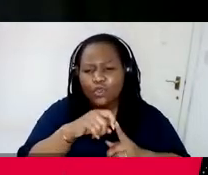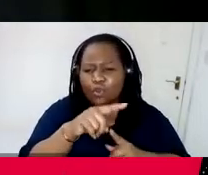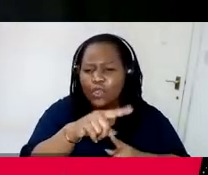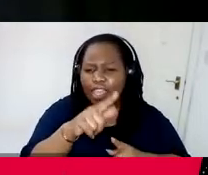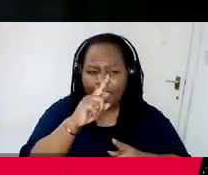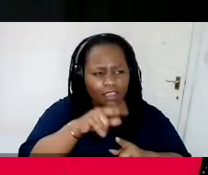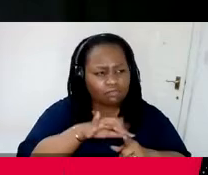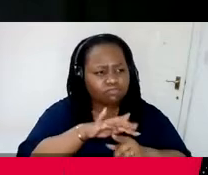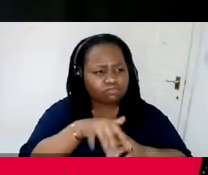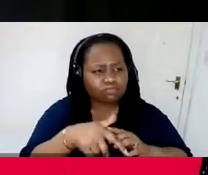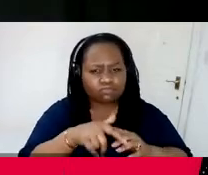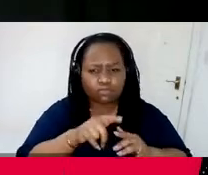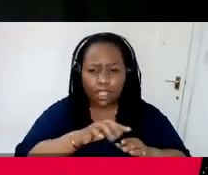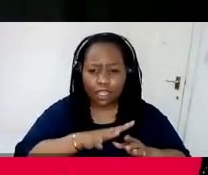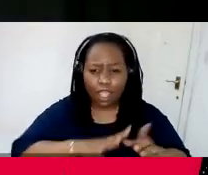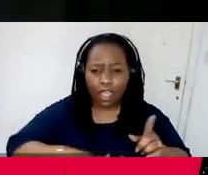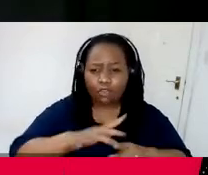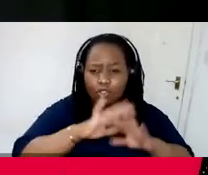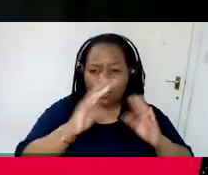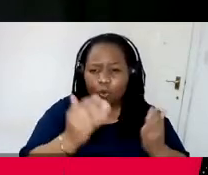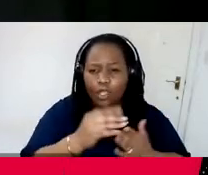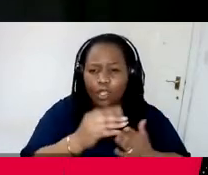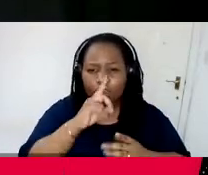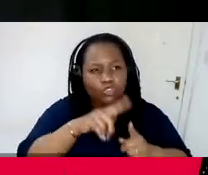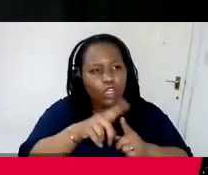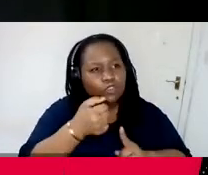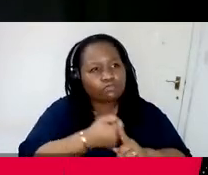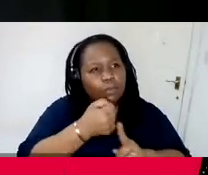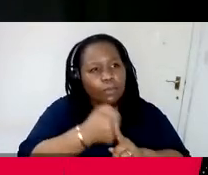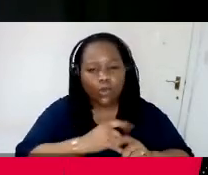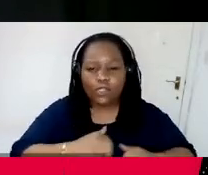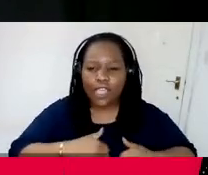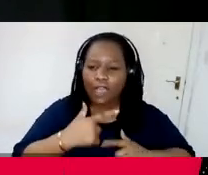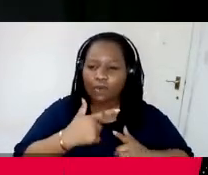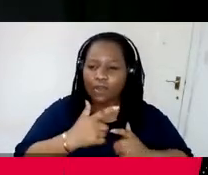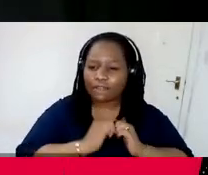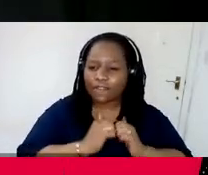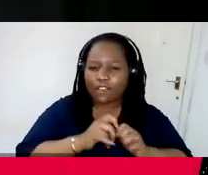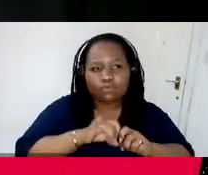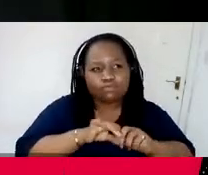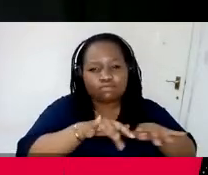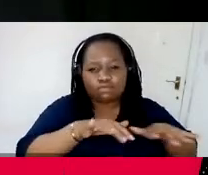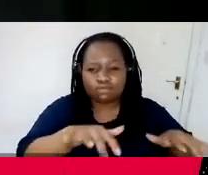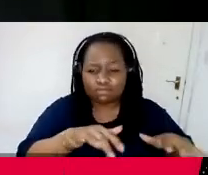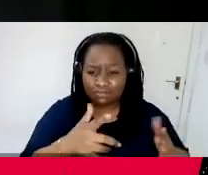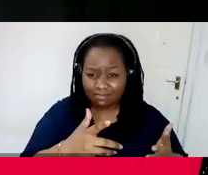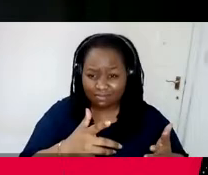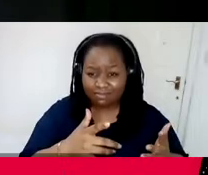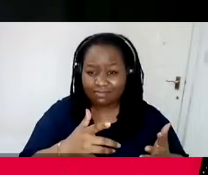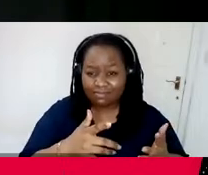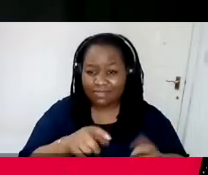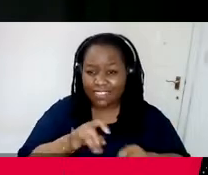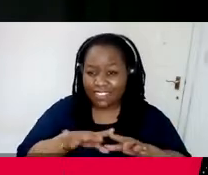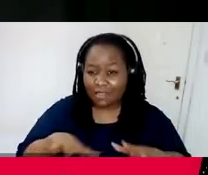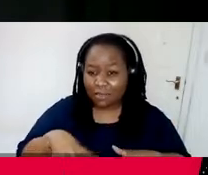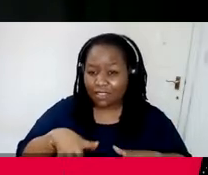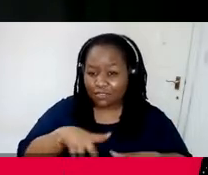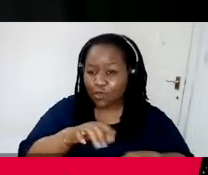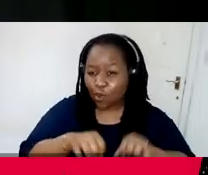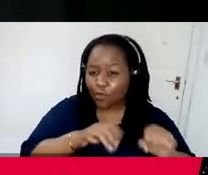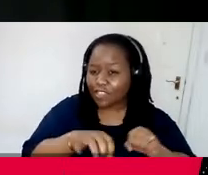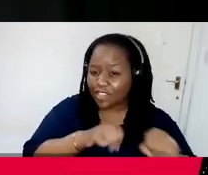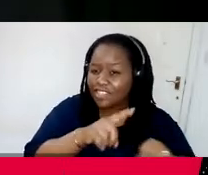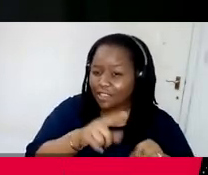the world or allowing it to promote its values, which sound much like some of the claims we may have heard for colonialism too.